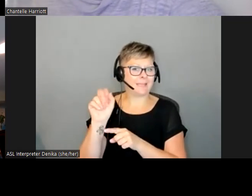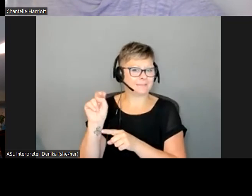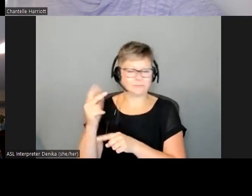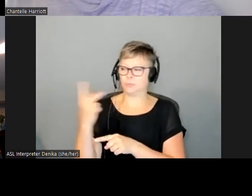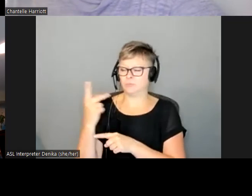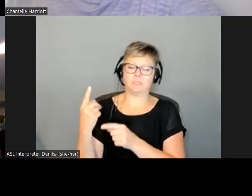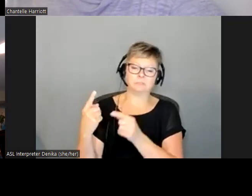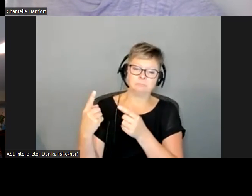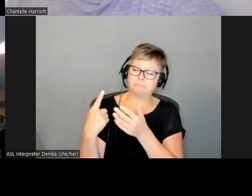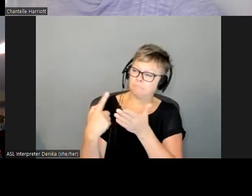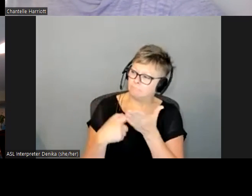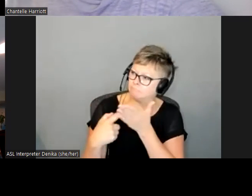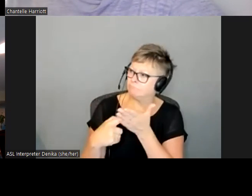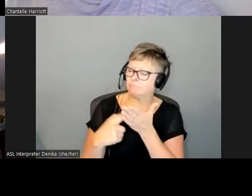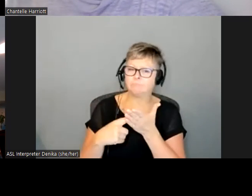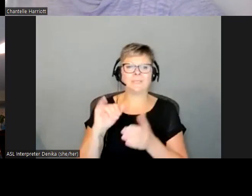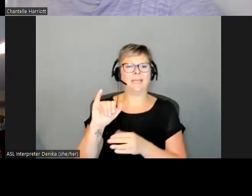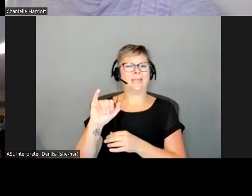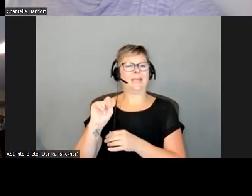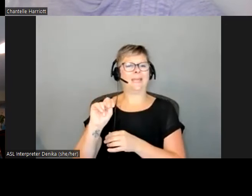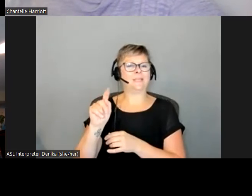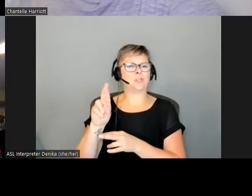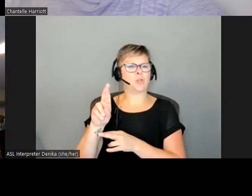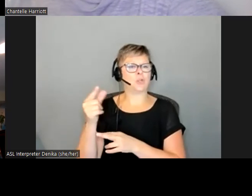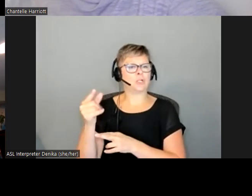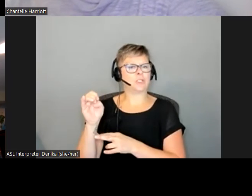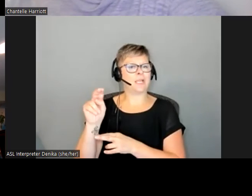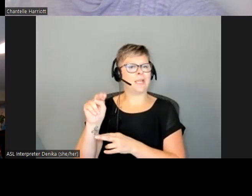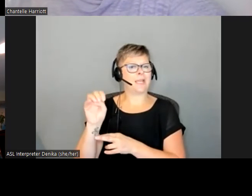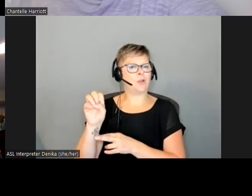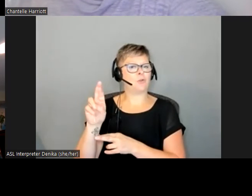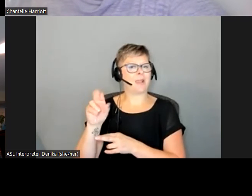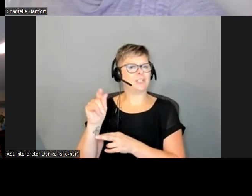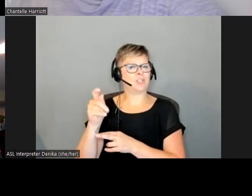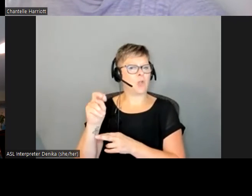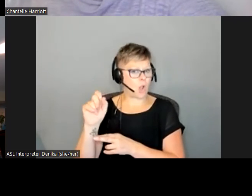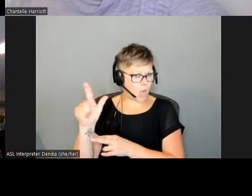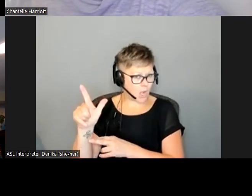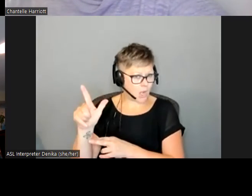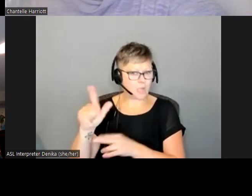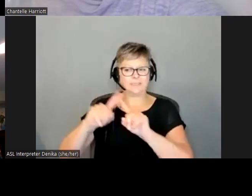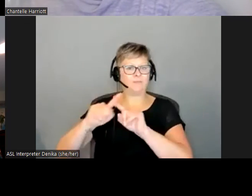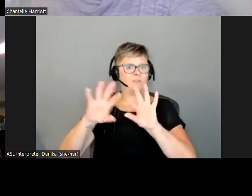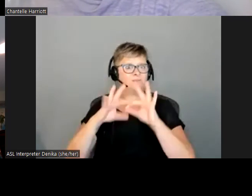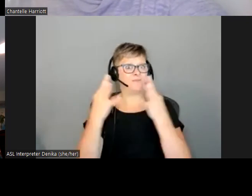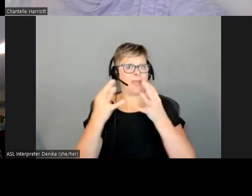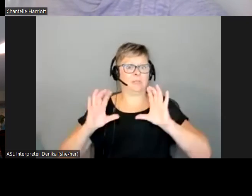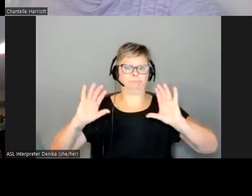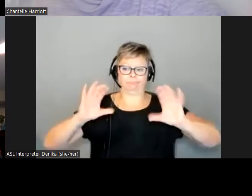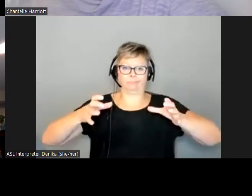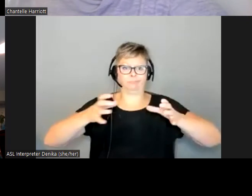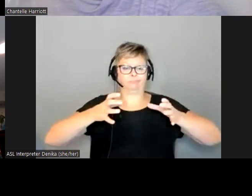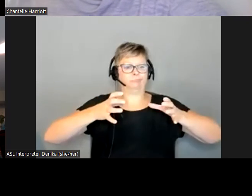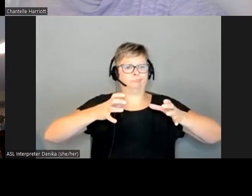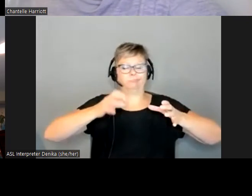about the importance of intergenerational relations, intergenerational work, and intergenerational connections to